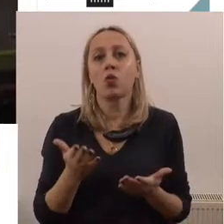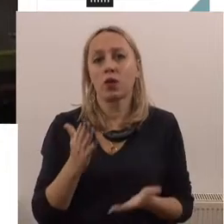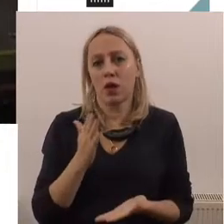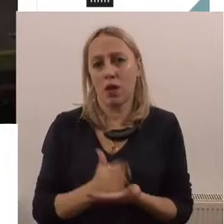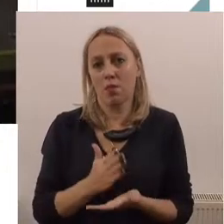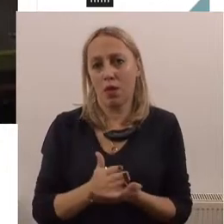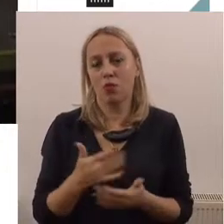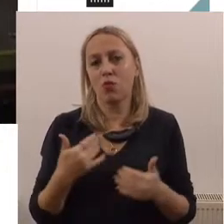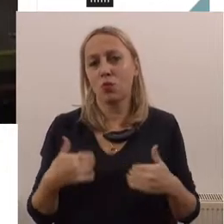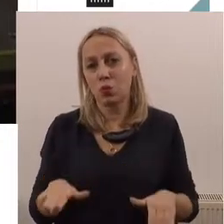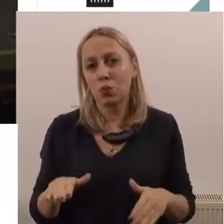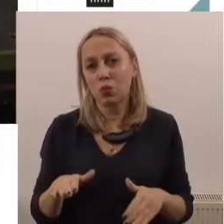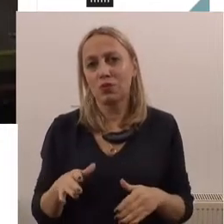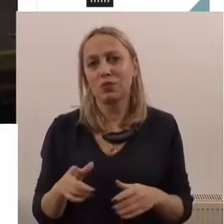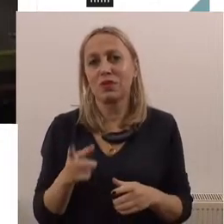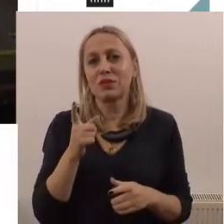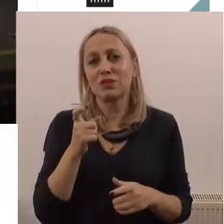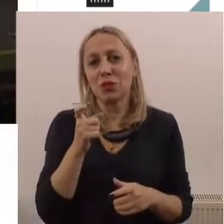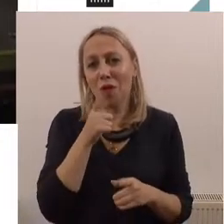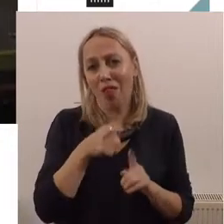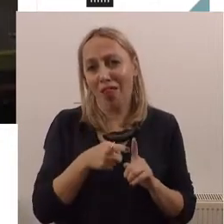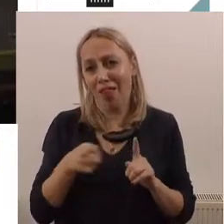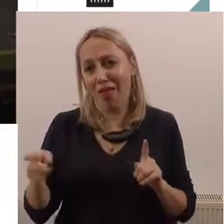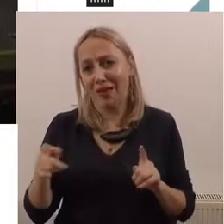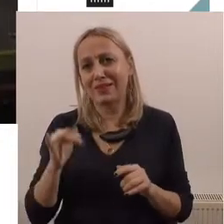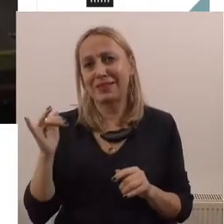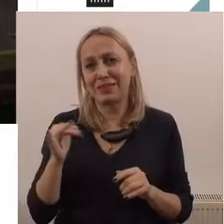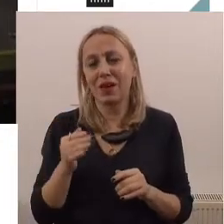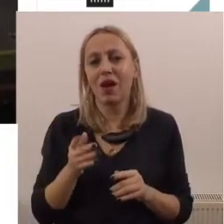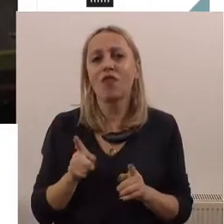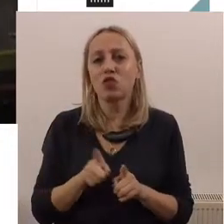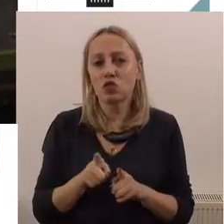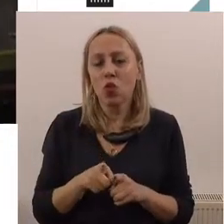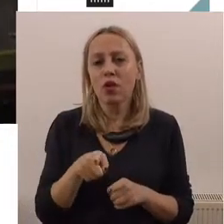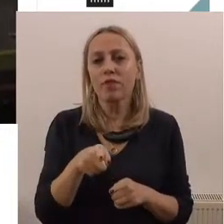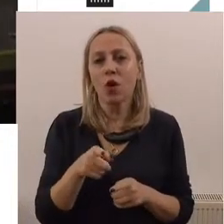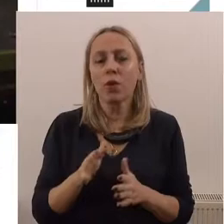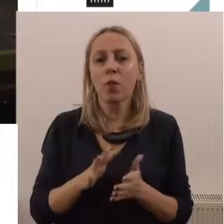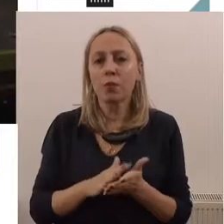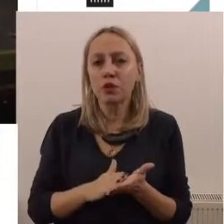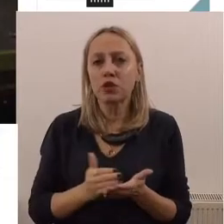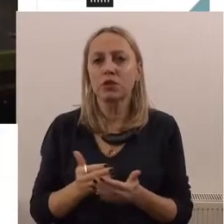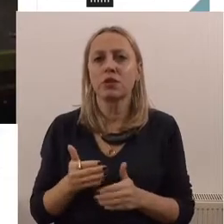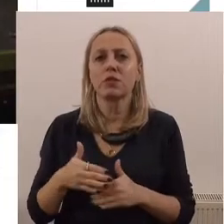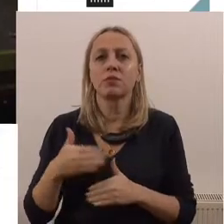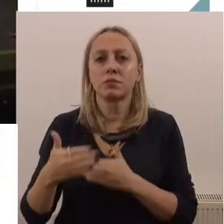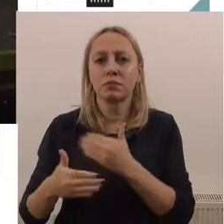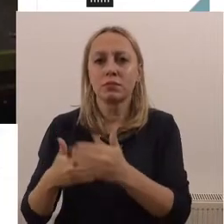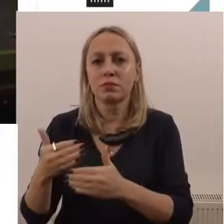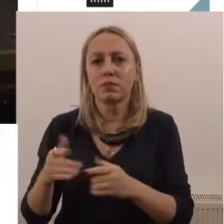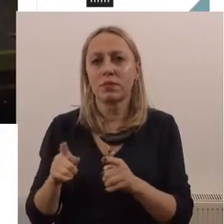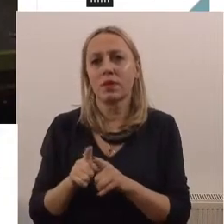the contemporary art that has about 100 years of history